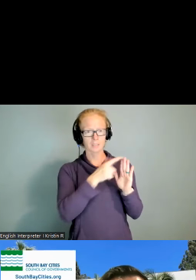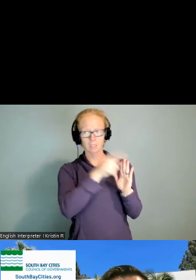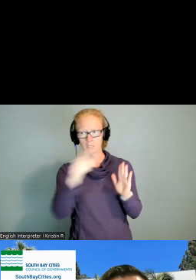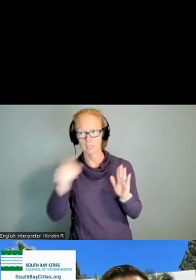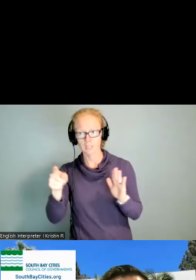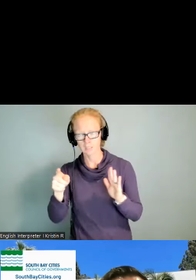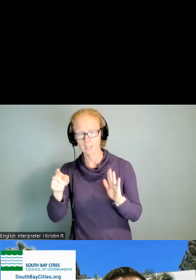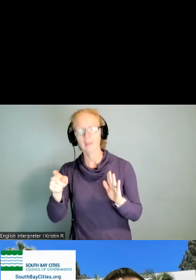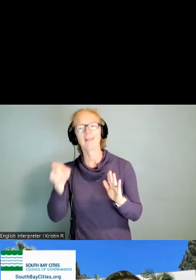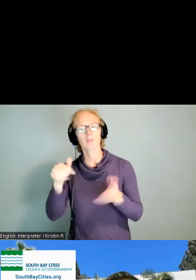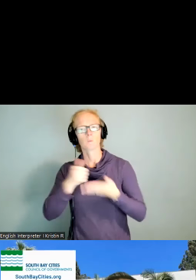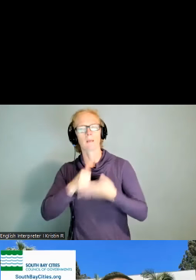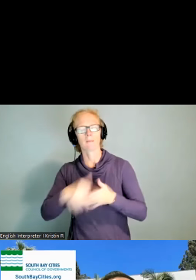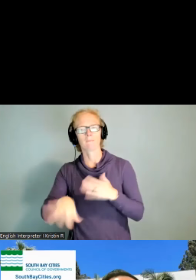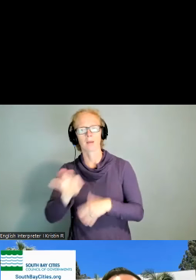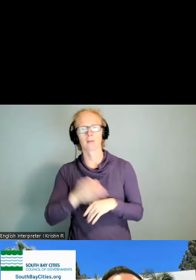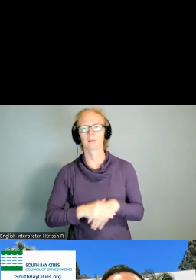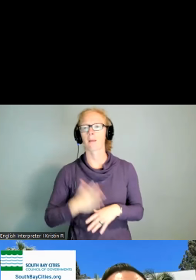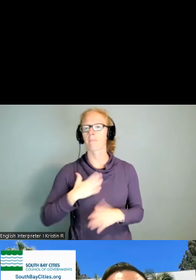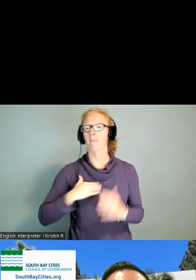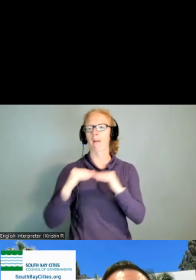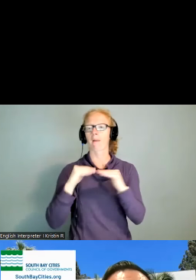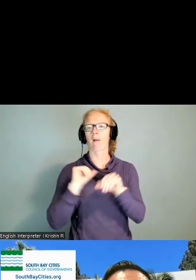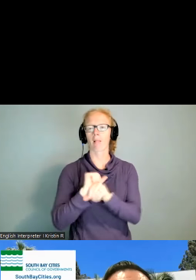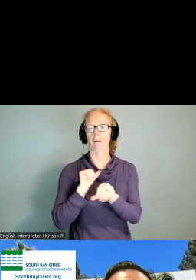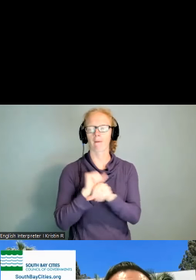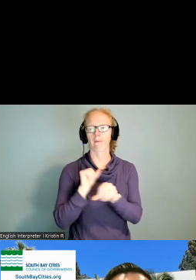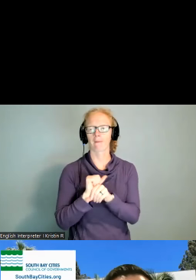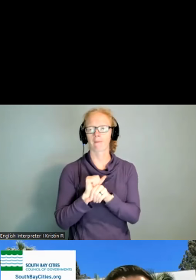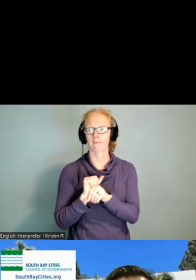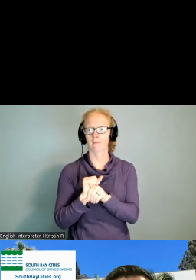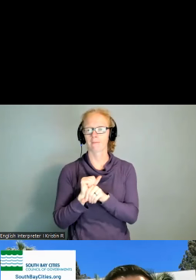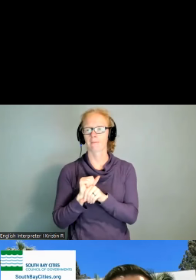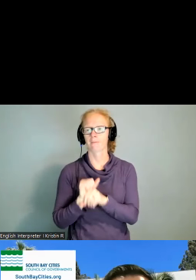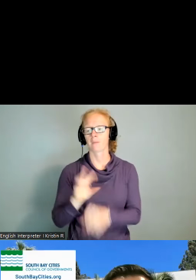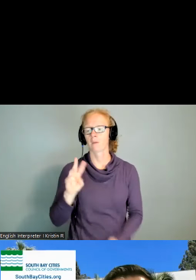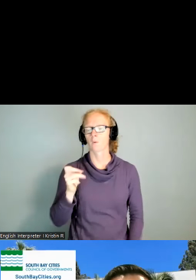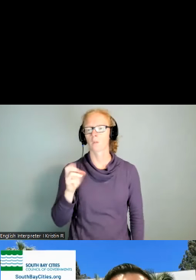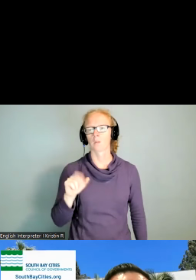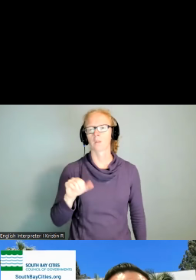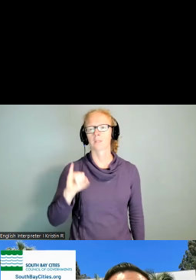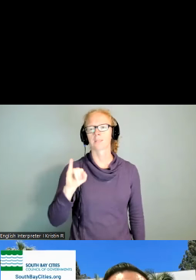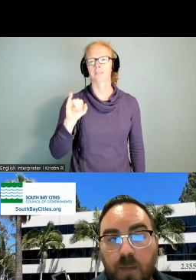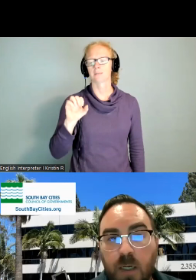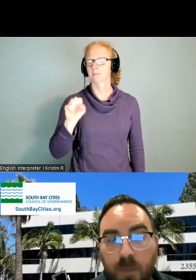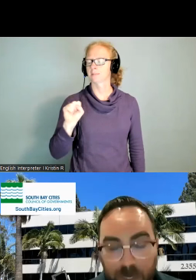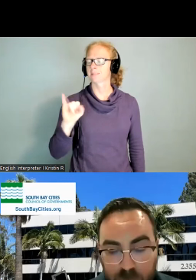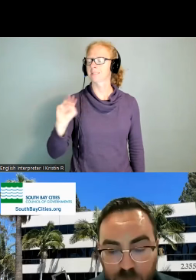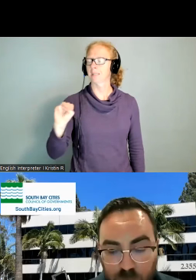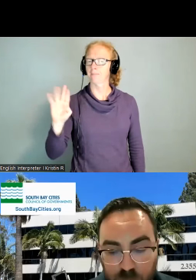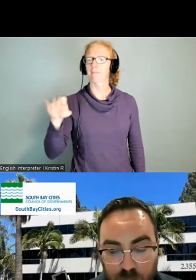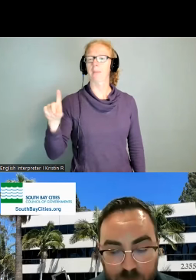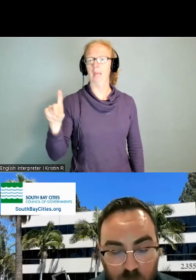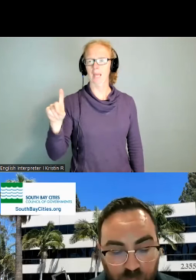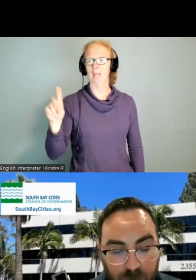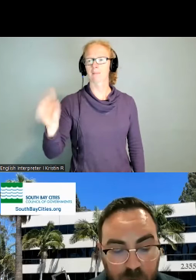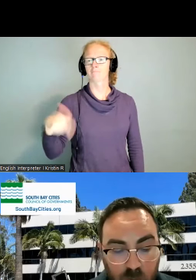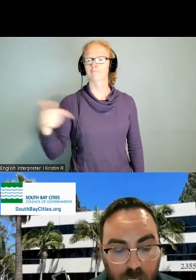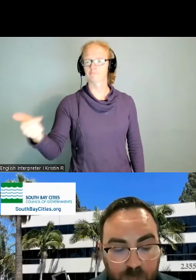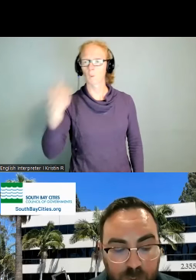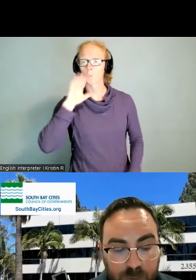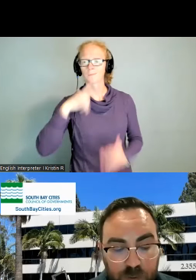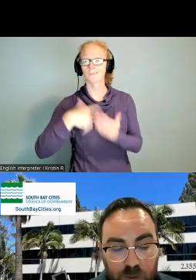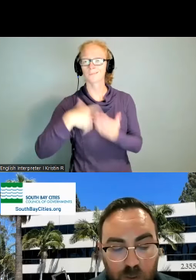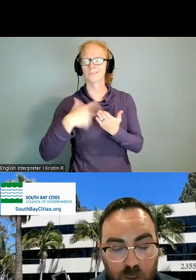introduce my colleague and research director at the South Bay Cities COG, Walter Simbab. He will be coming up next to discuss the